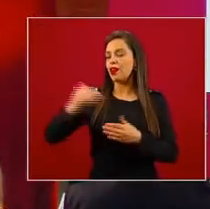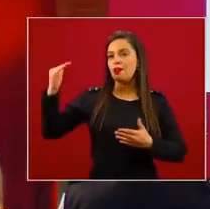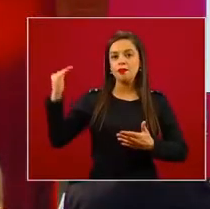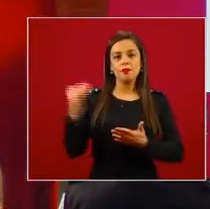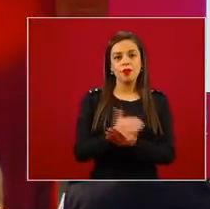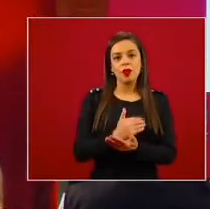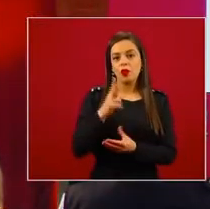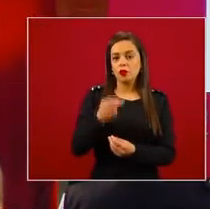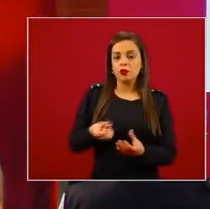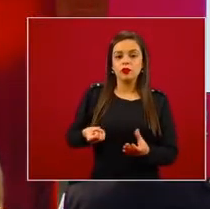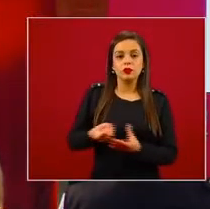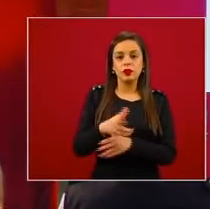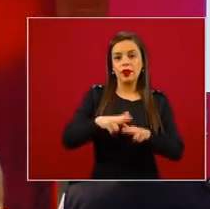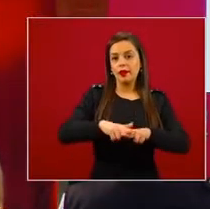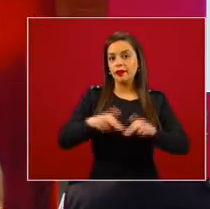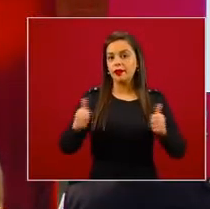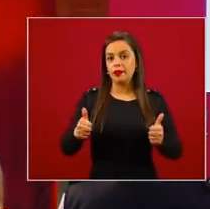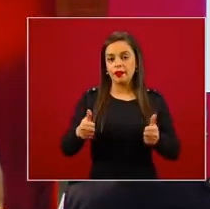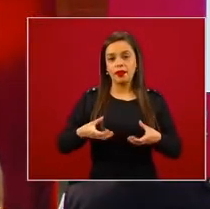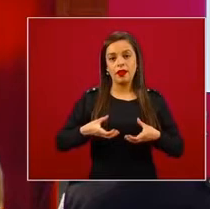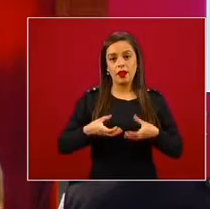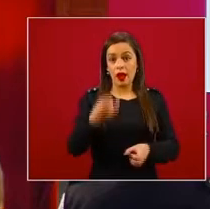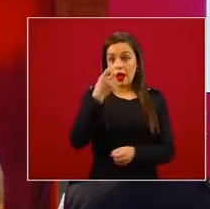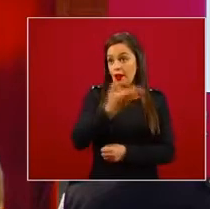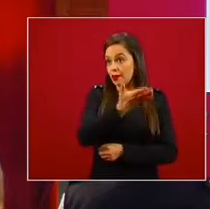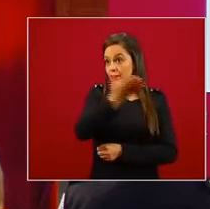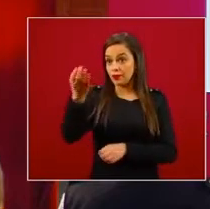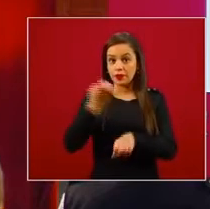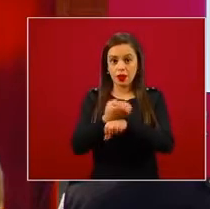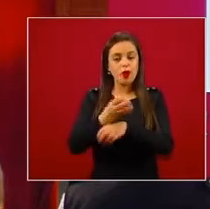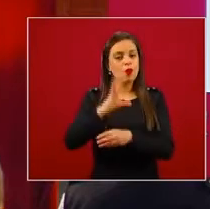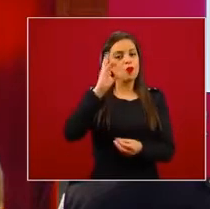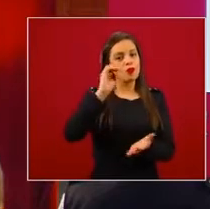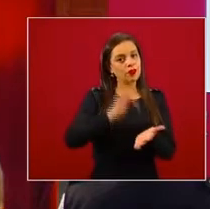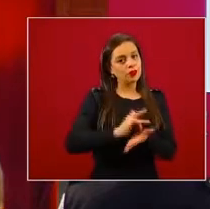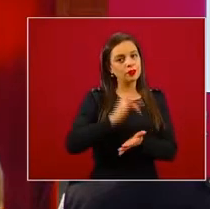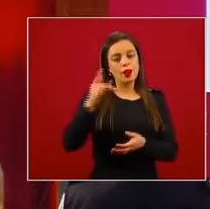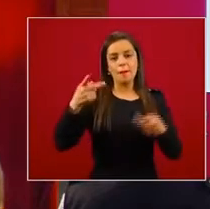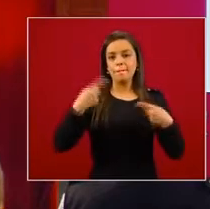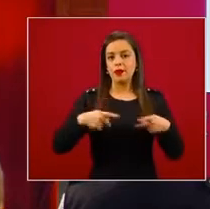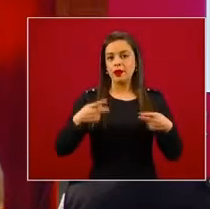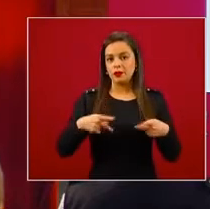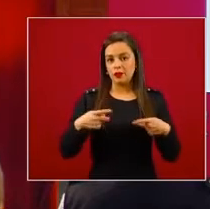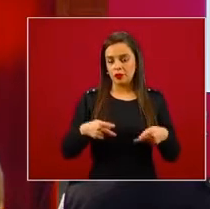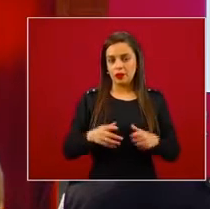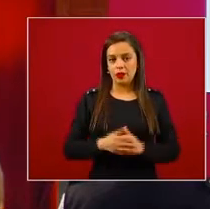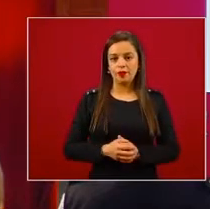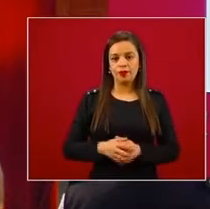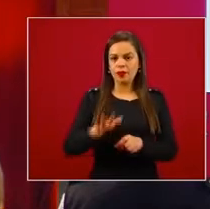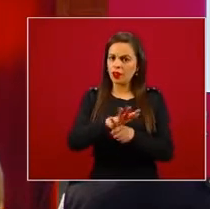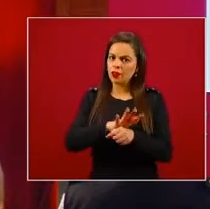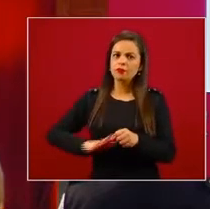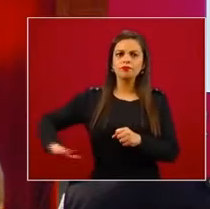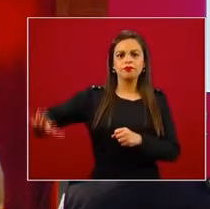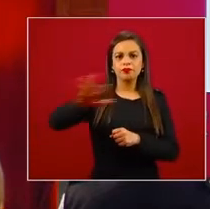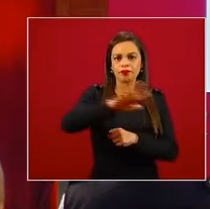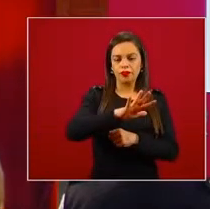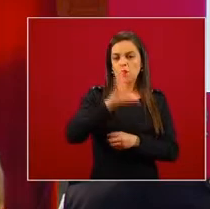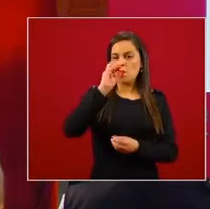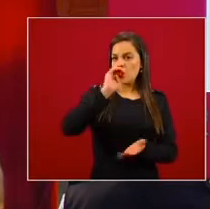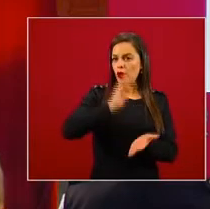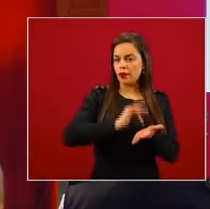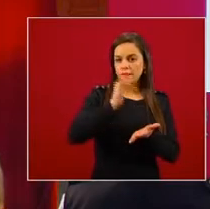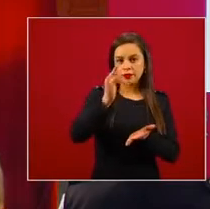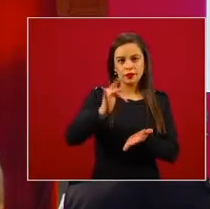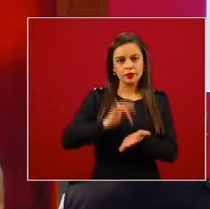find hay que agradecer a la población de significant, estos and we estados thank you, y and we es un thank the population agradecimiento of en those general states. a toda la This población, is a a toda la big